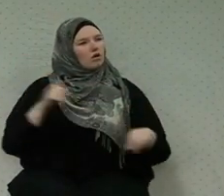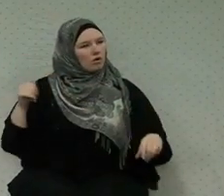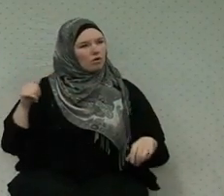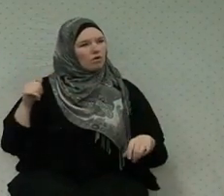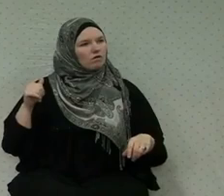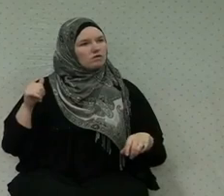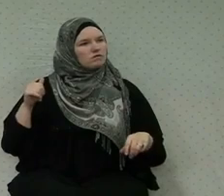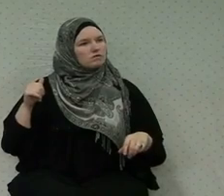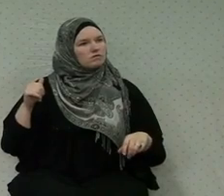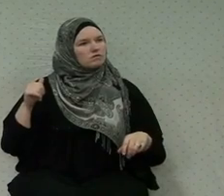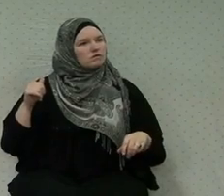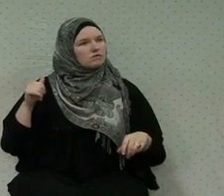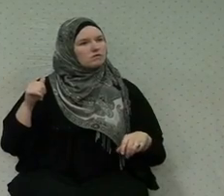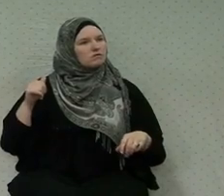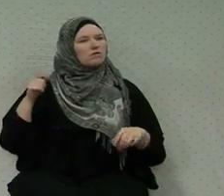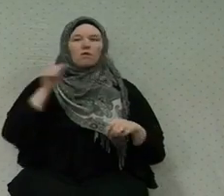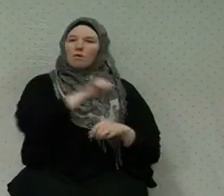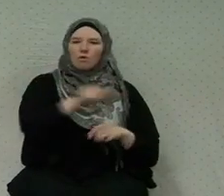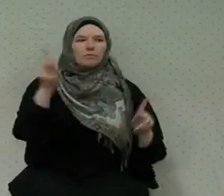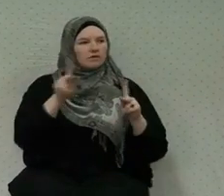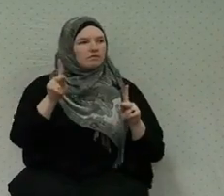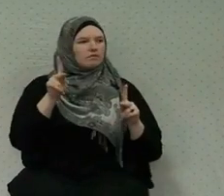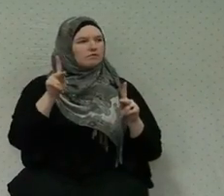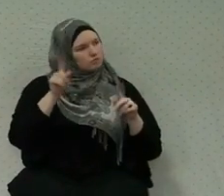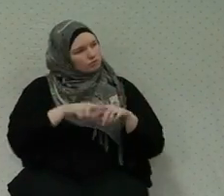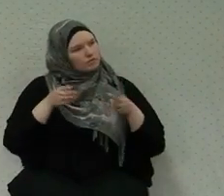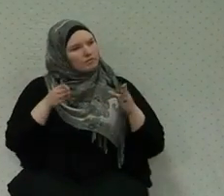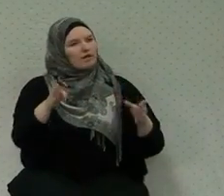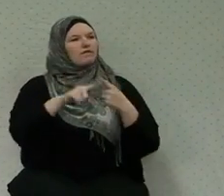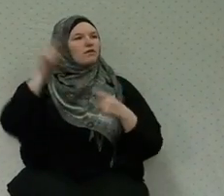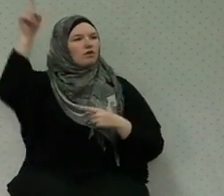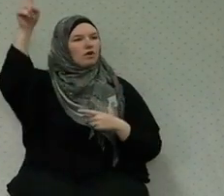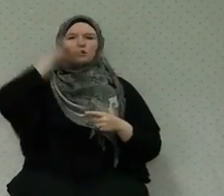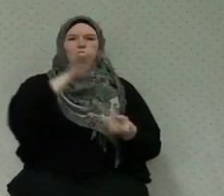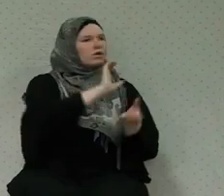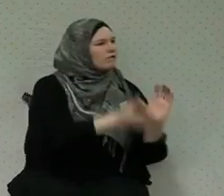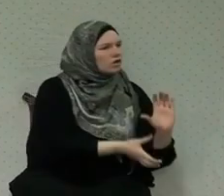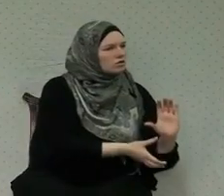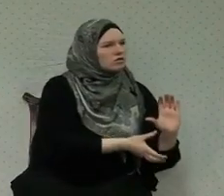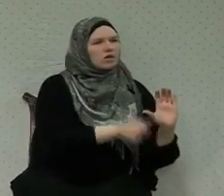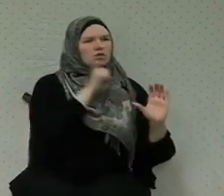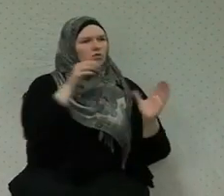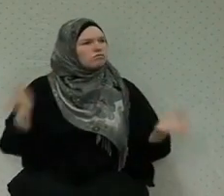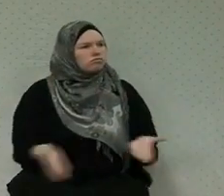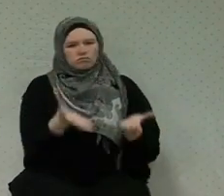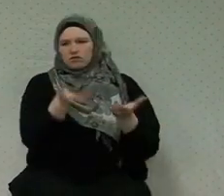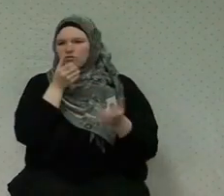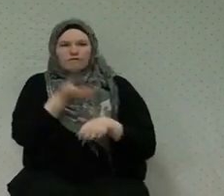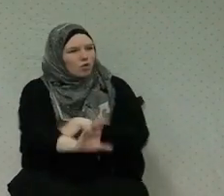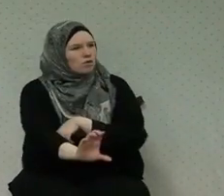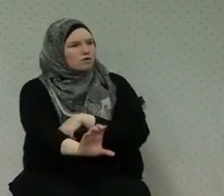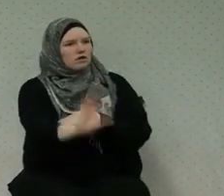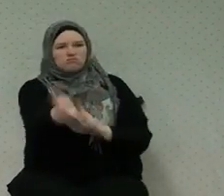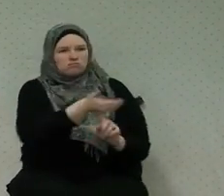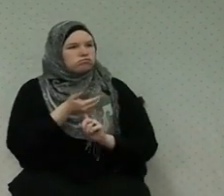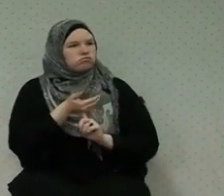else unto the path of Allah. I call. I don't convert. I don't coerce. I don't force. I don't